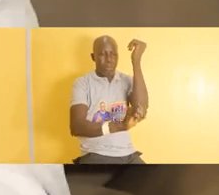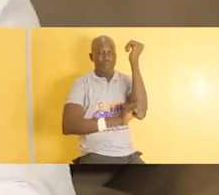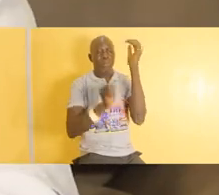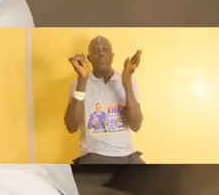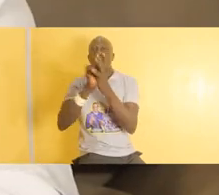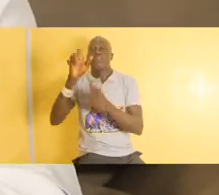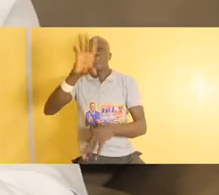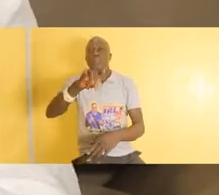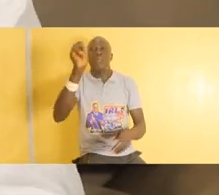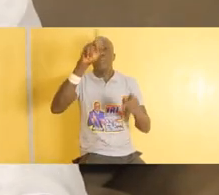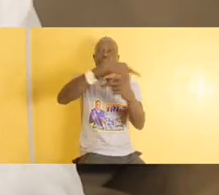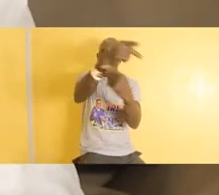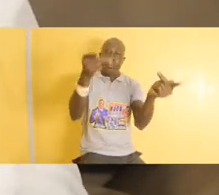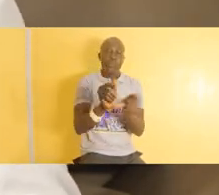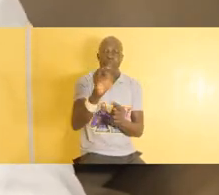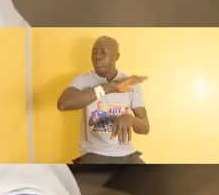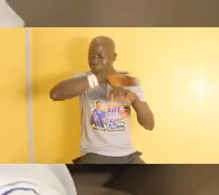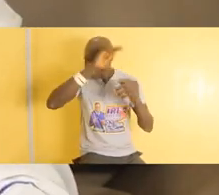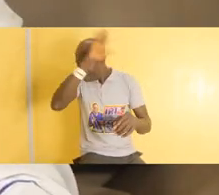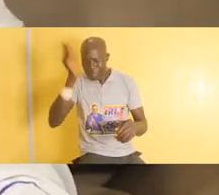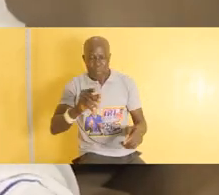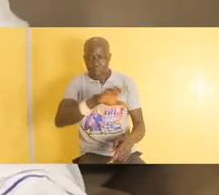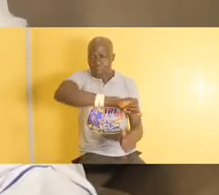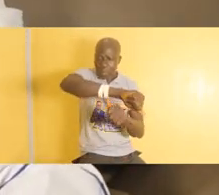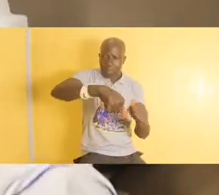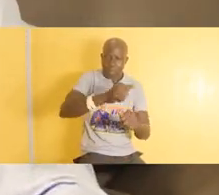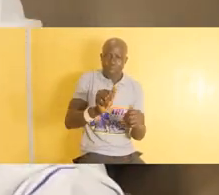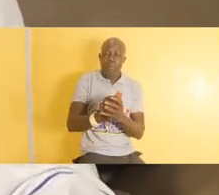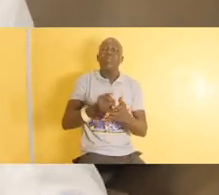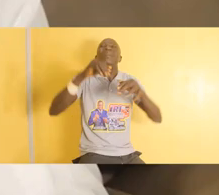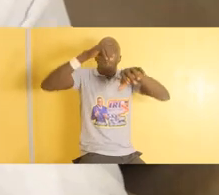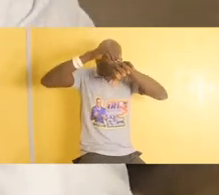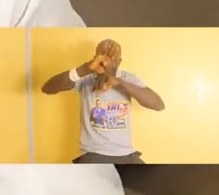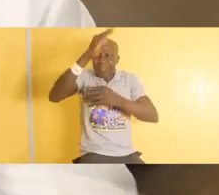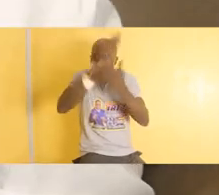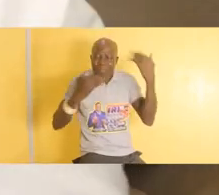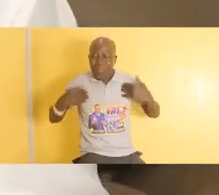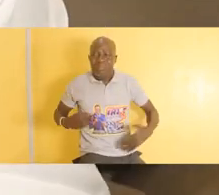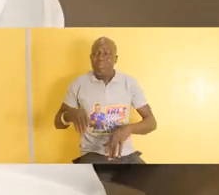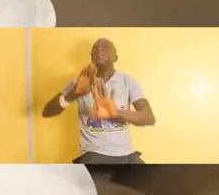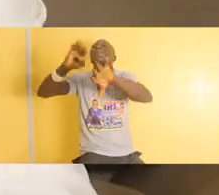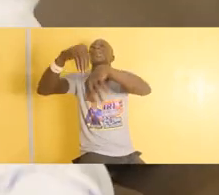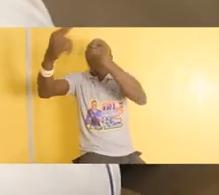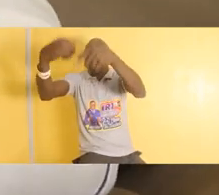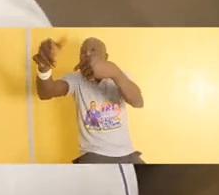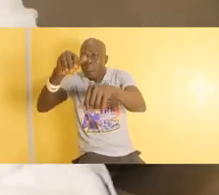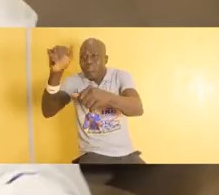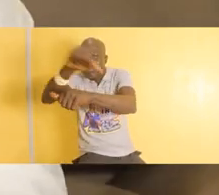was appointed. He said, "Shout you anointing." What did they like for? He